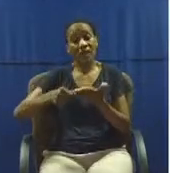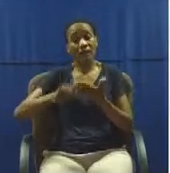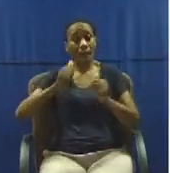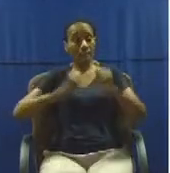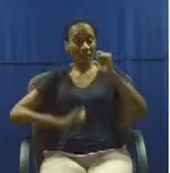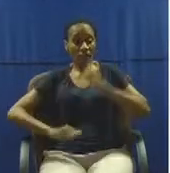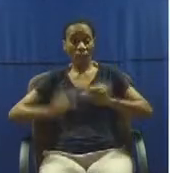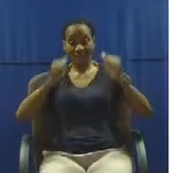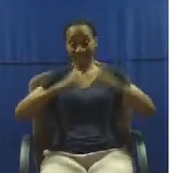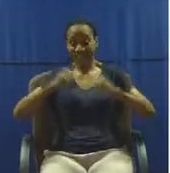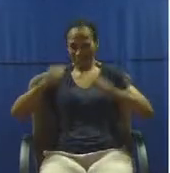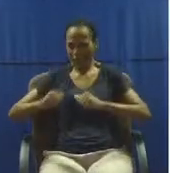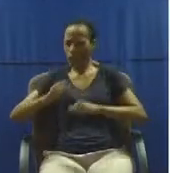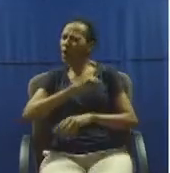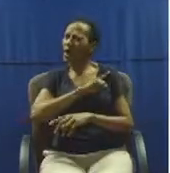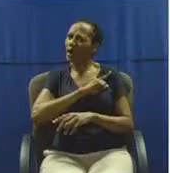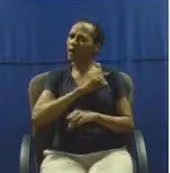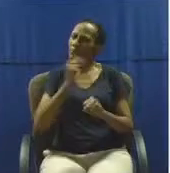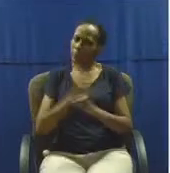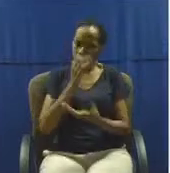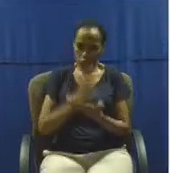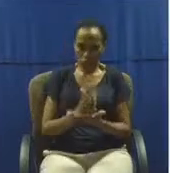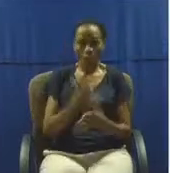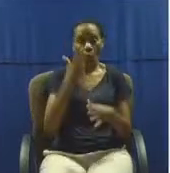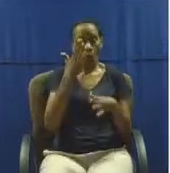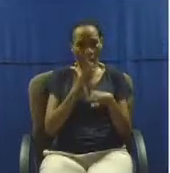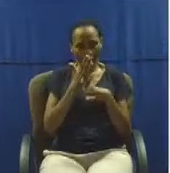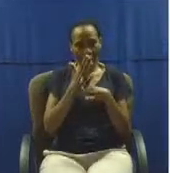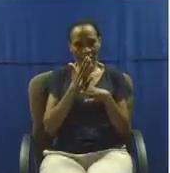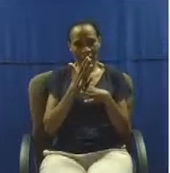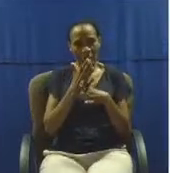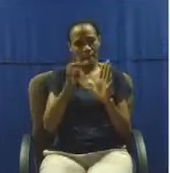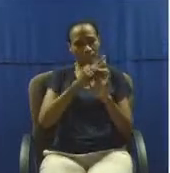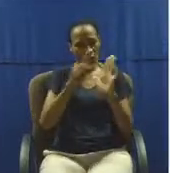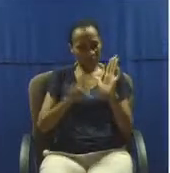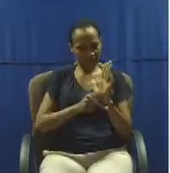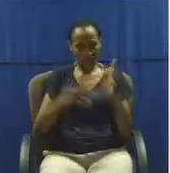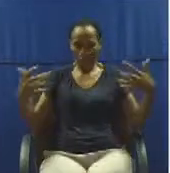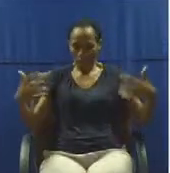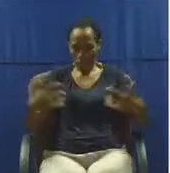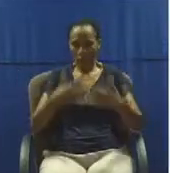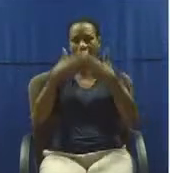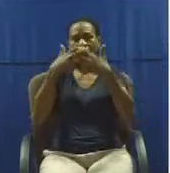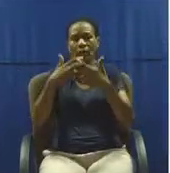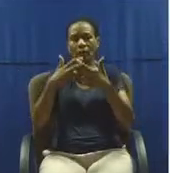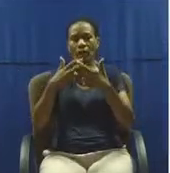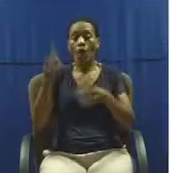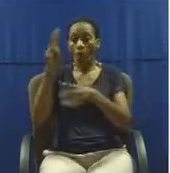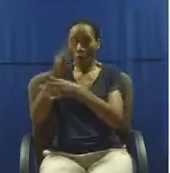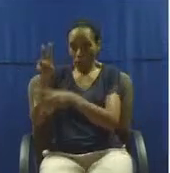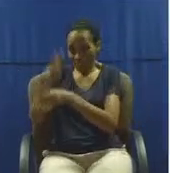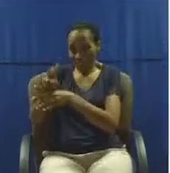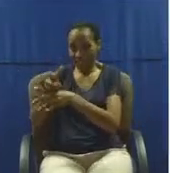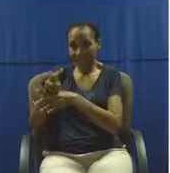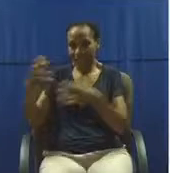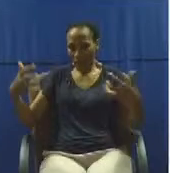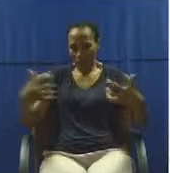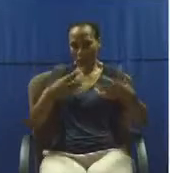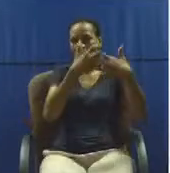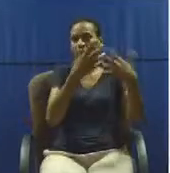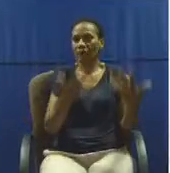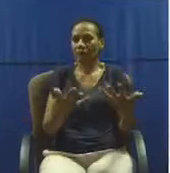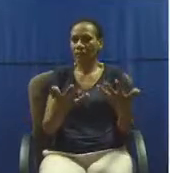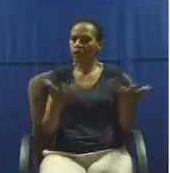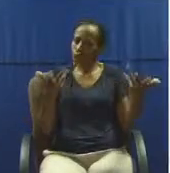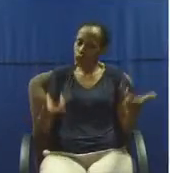sure that there is adherence to the policy side, to the oversight side, and leave the